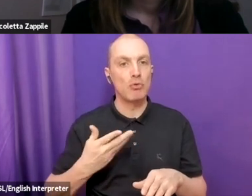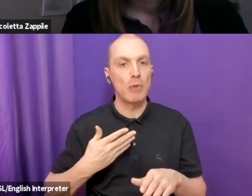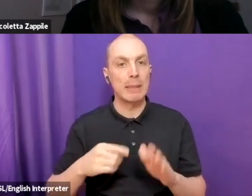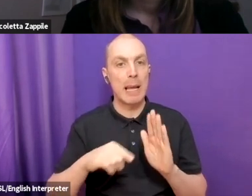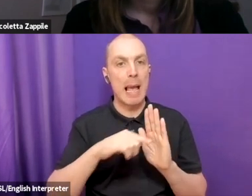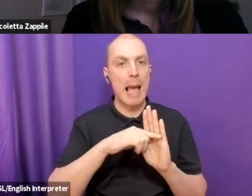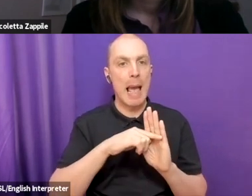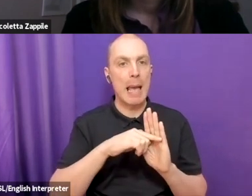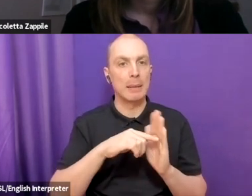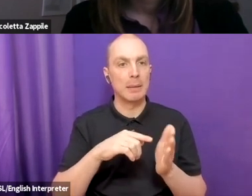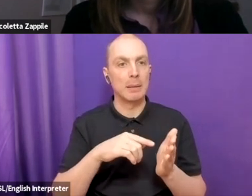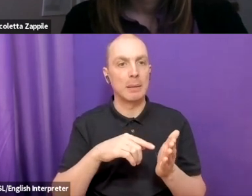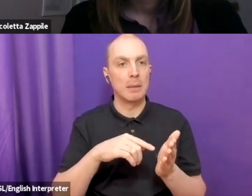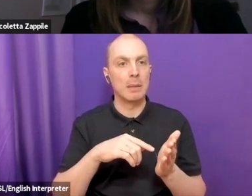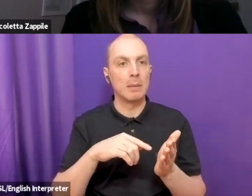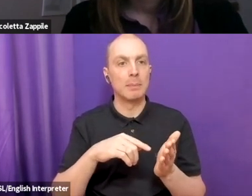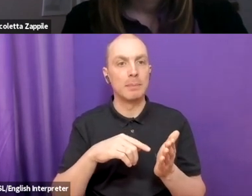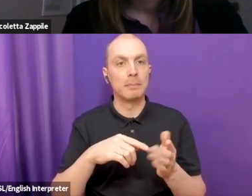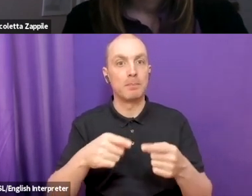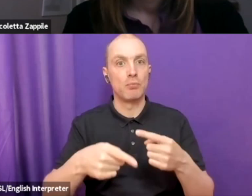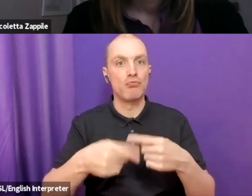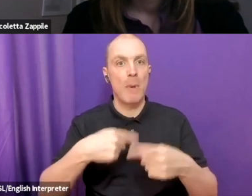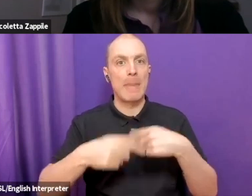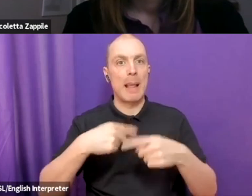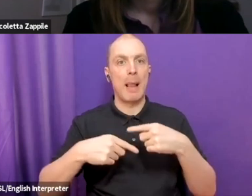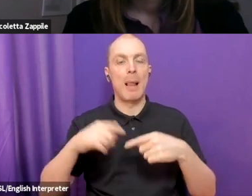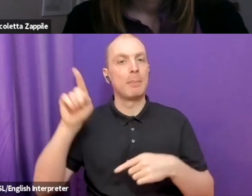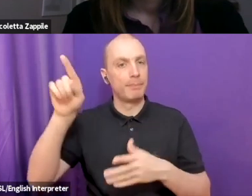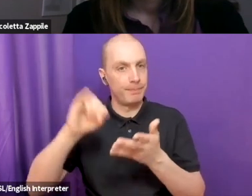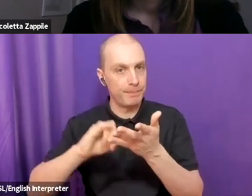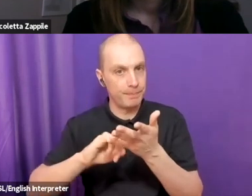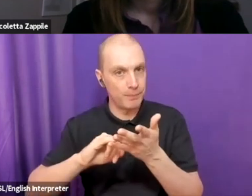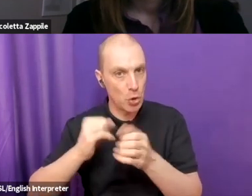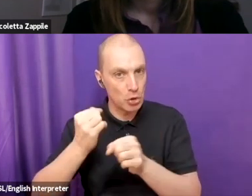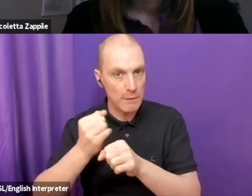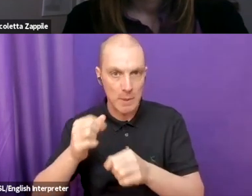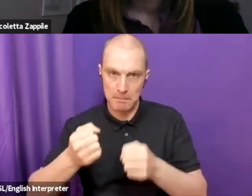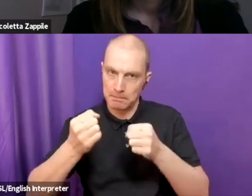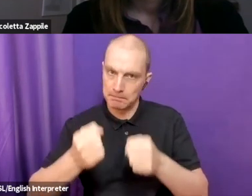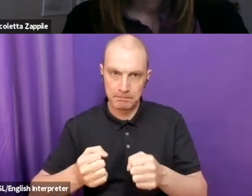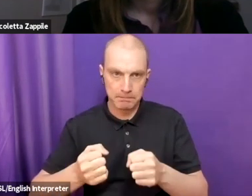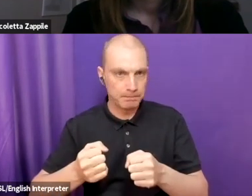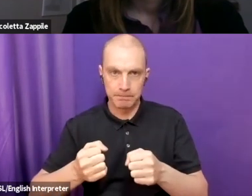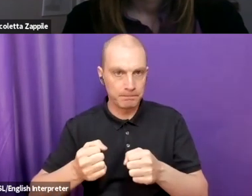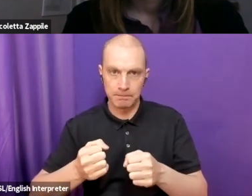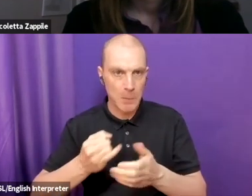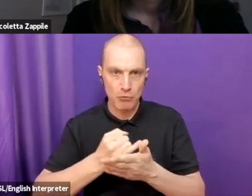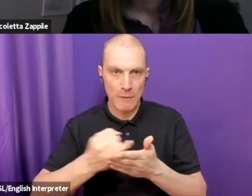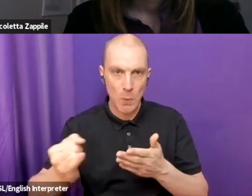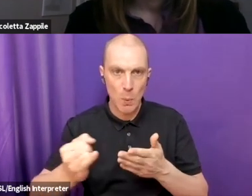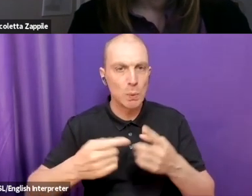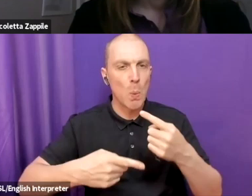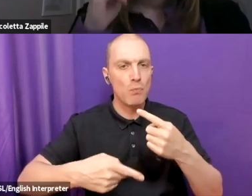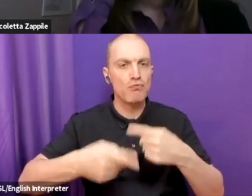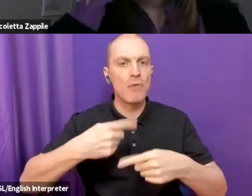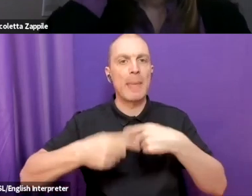government reflected our recommendations and responded that they strongly opposed to that, and we are